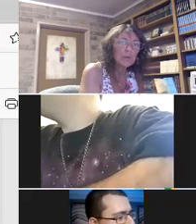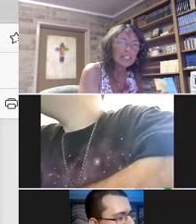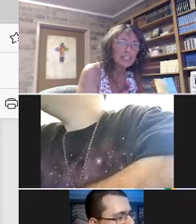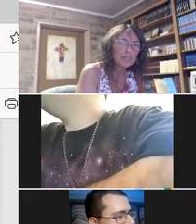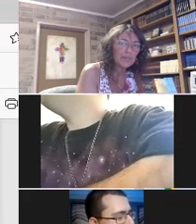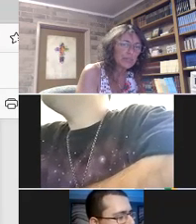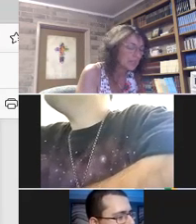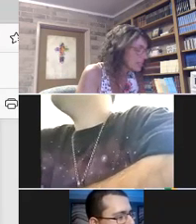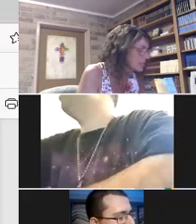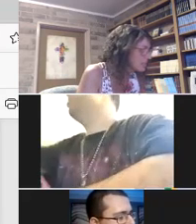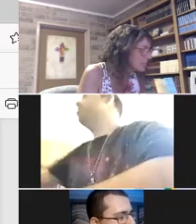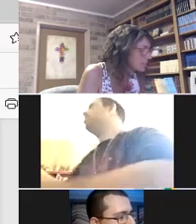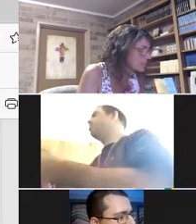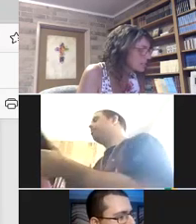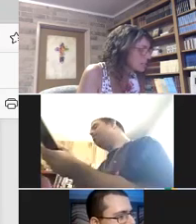Galatians